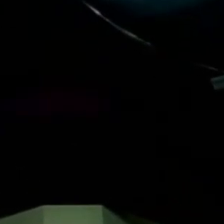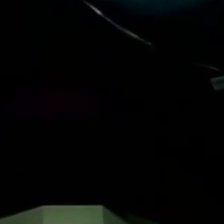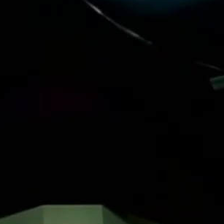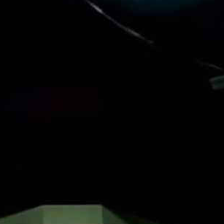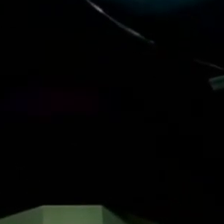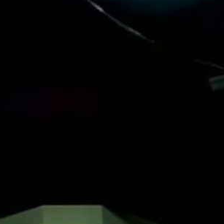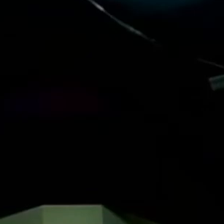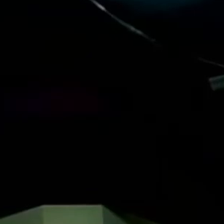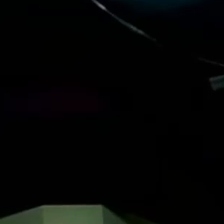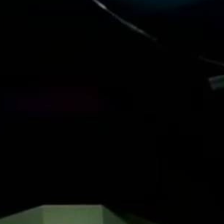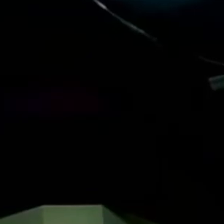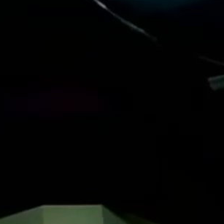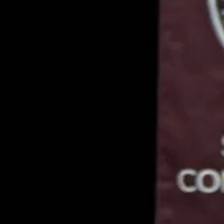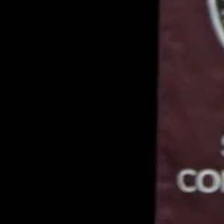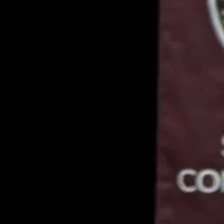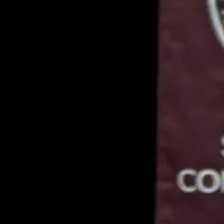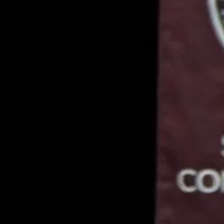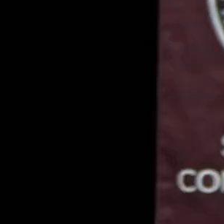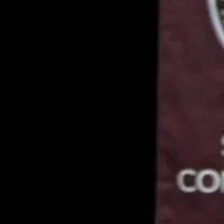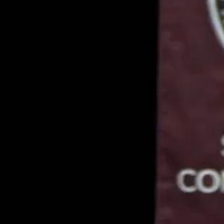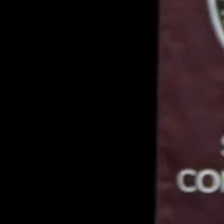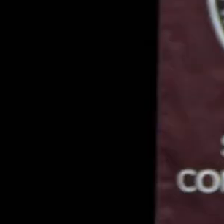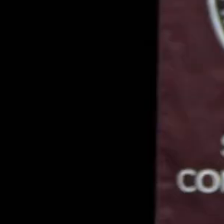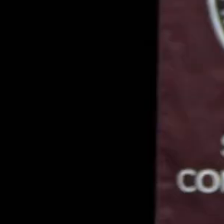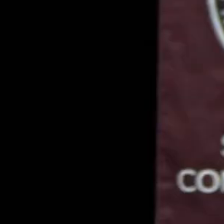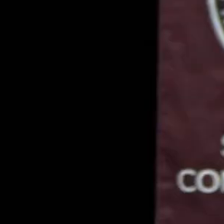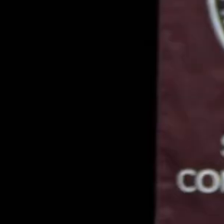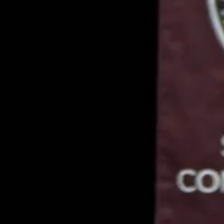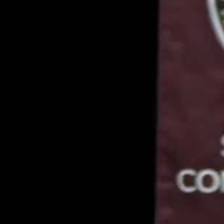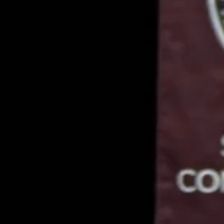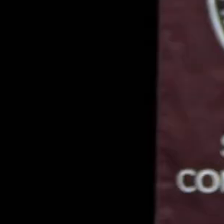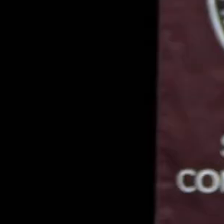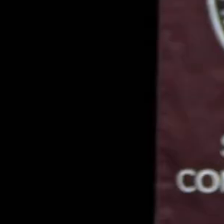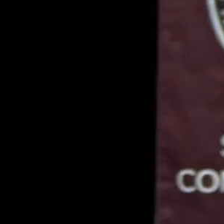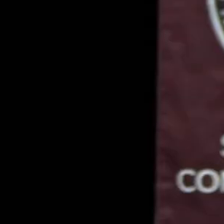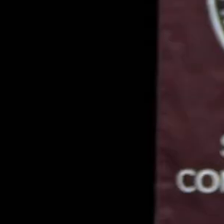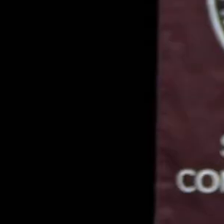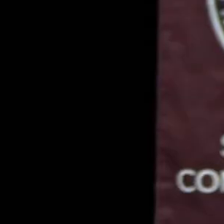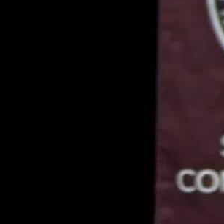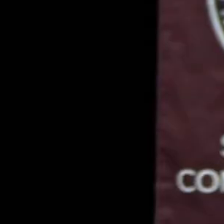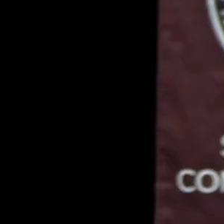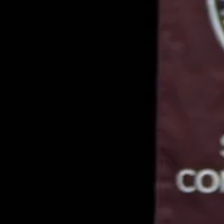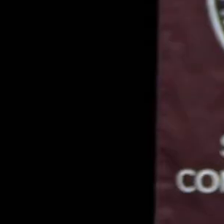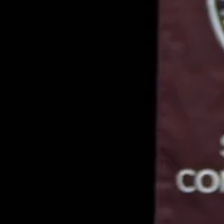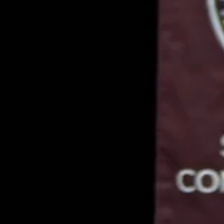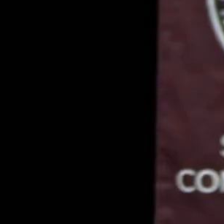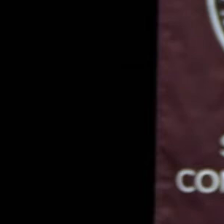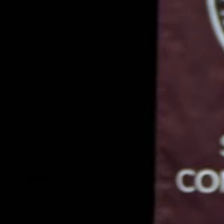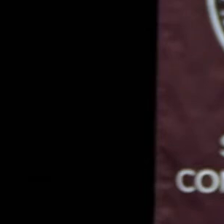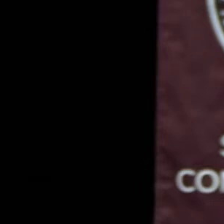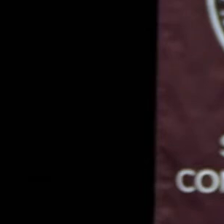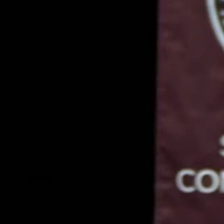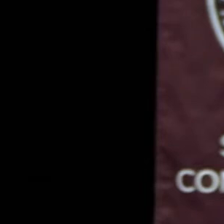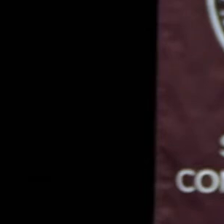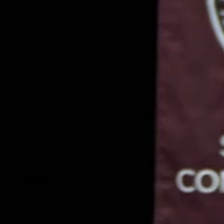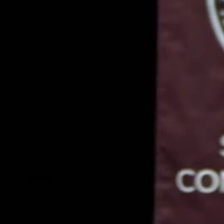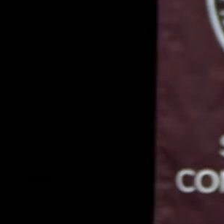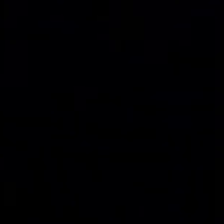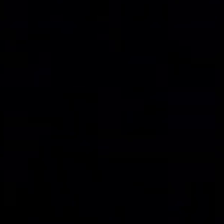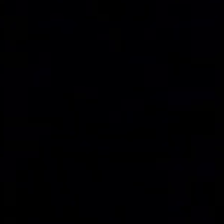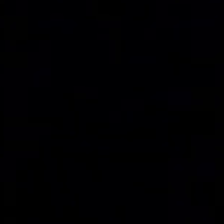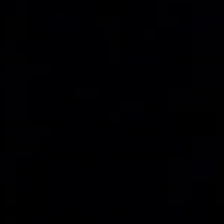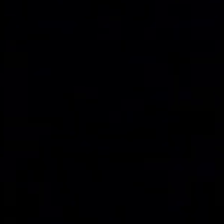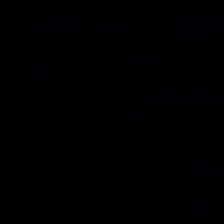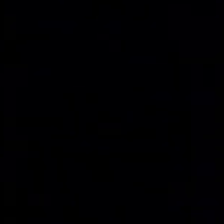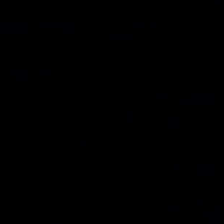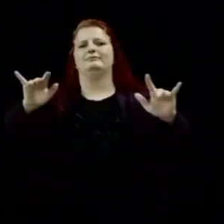important, our graduates. Even though you're not here physically with us, I can feel the energy of you vibrating